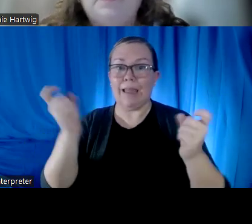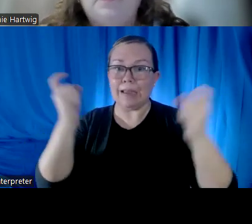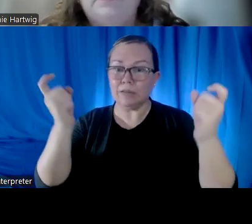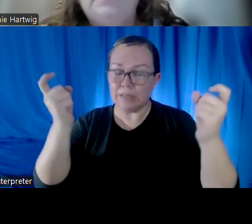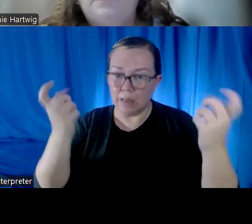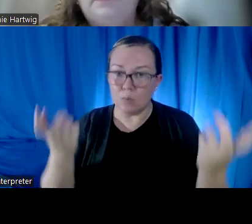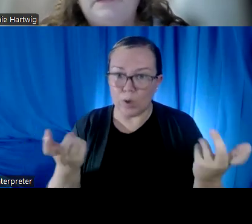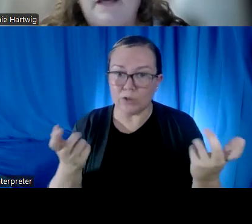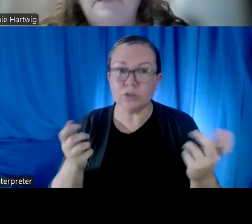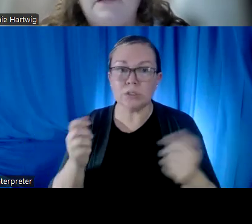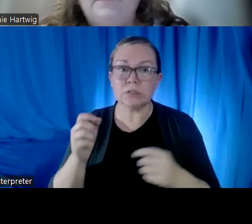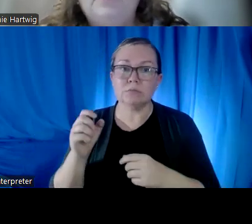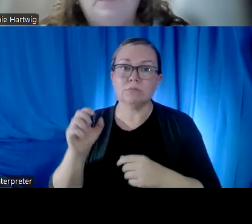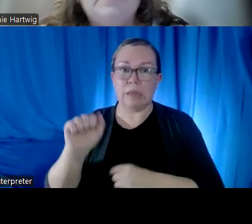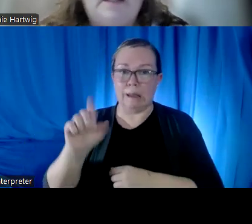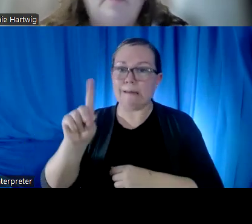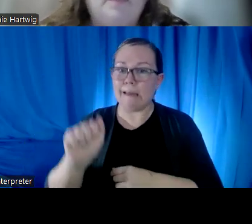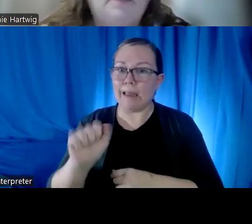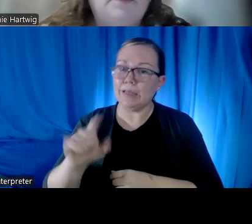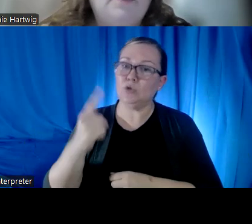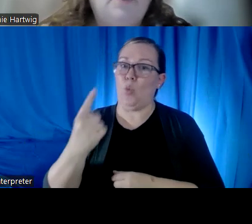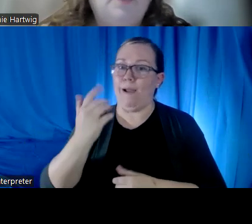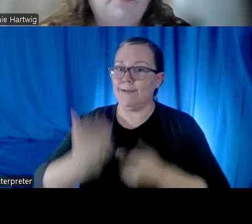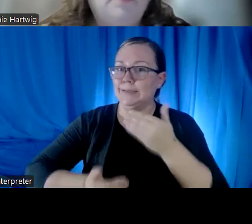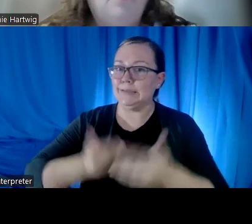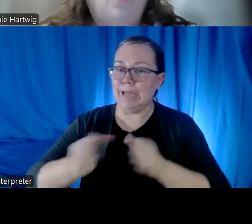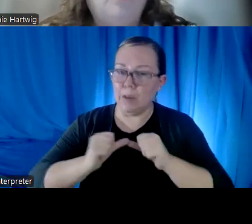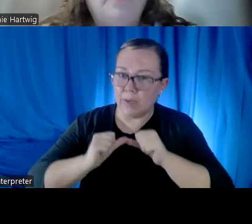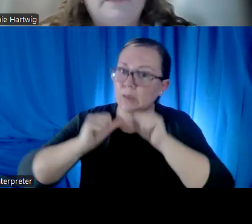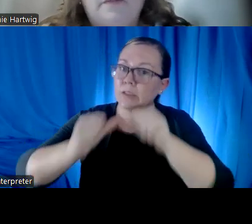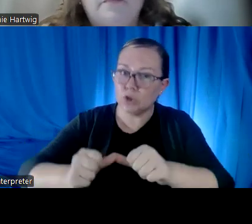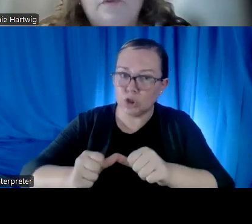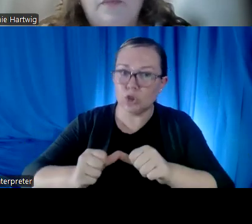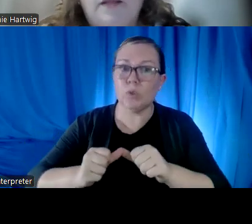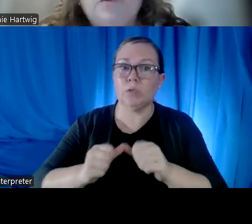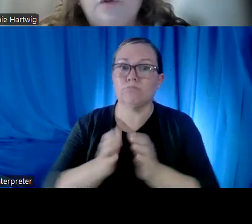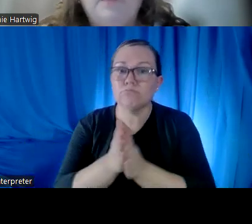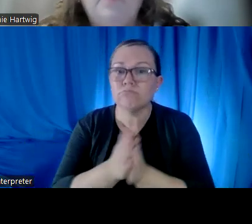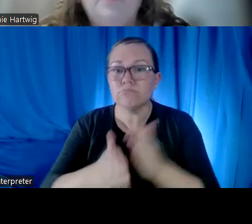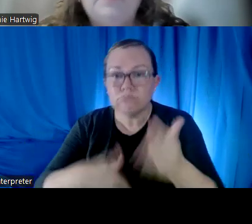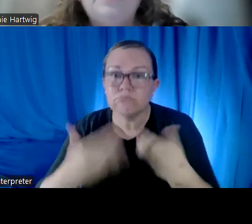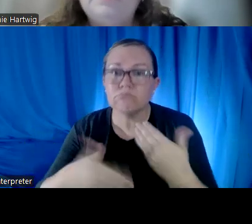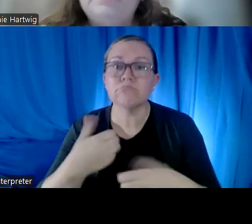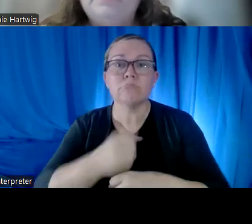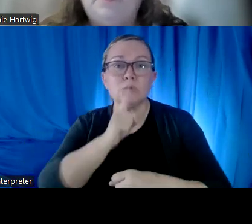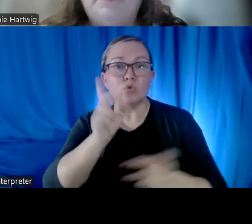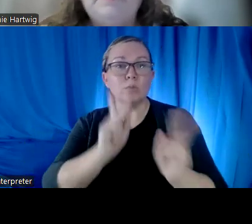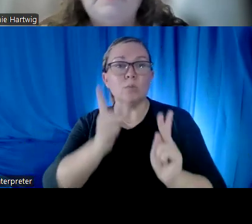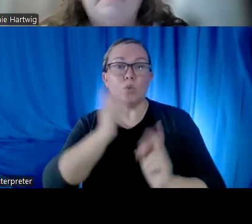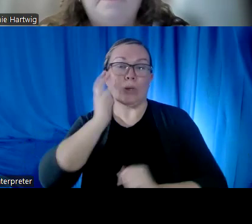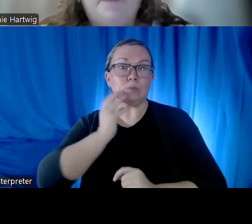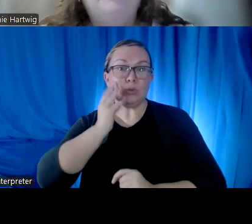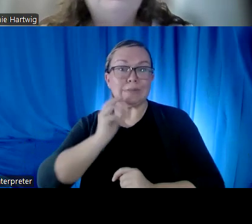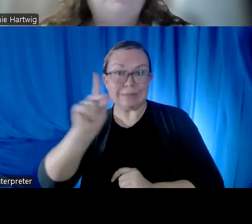Americans with Disabilities Act is one step in the continuing our momentum to making sure people who experience